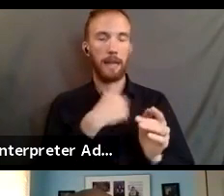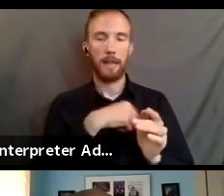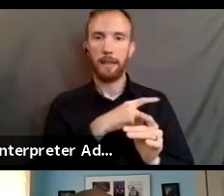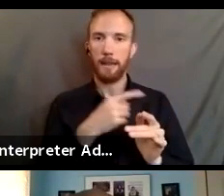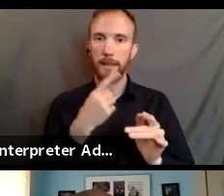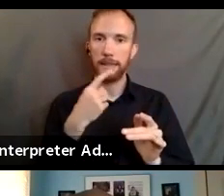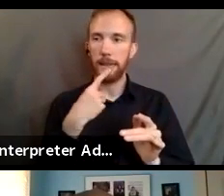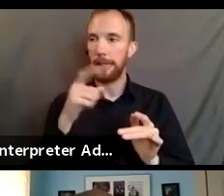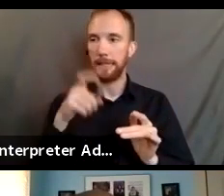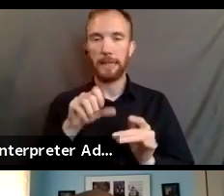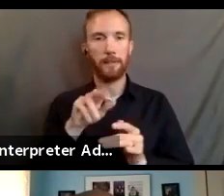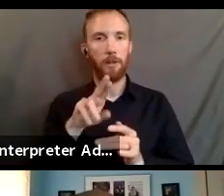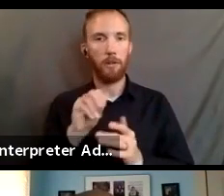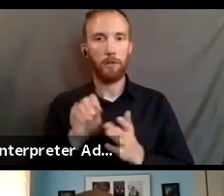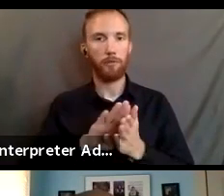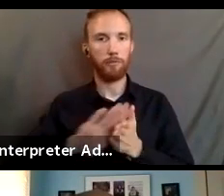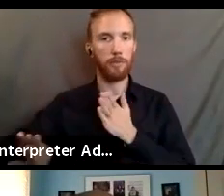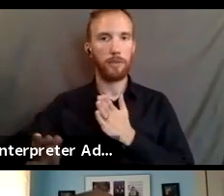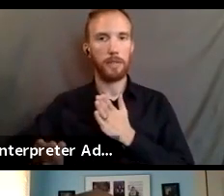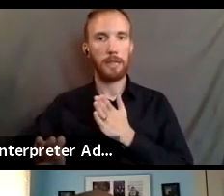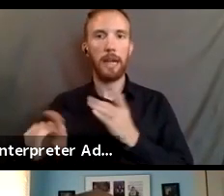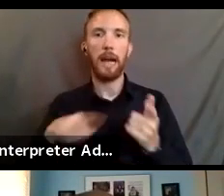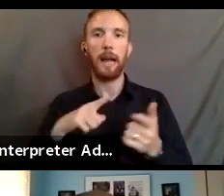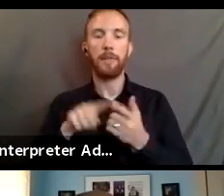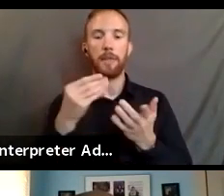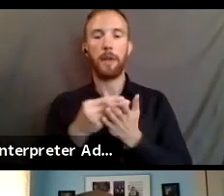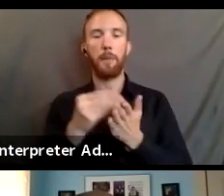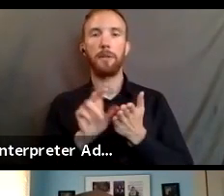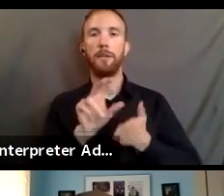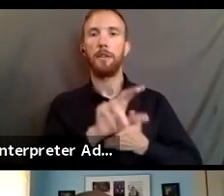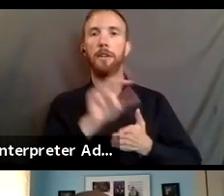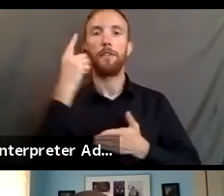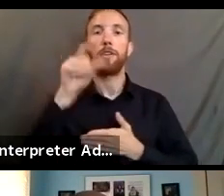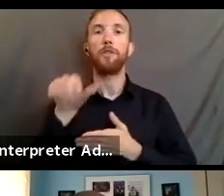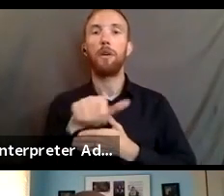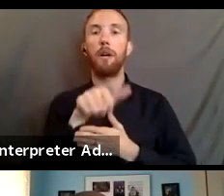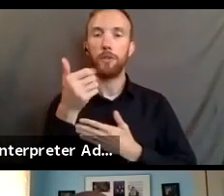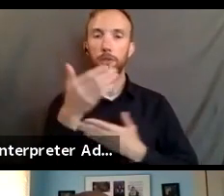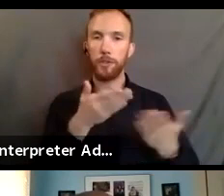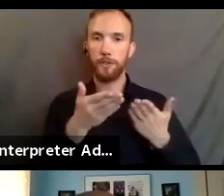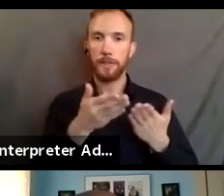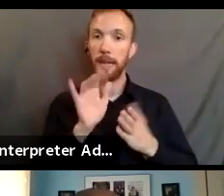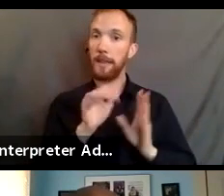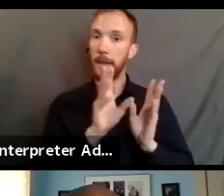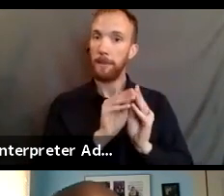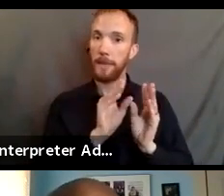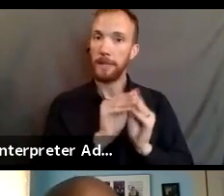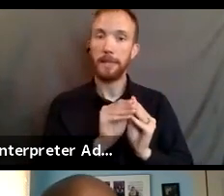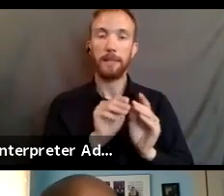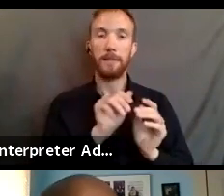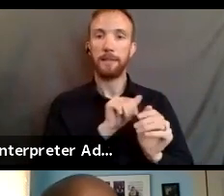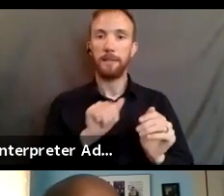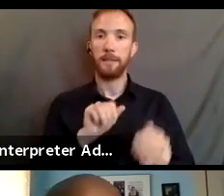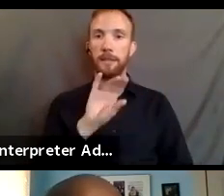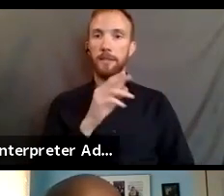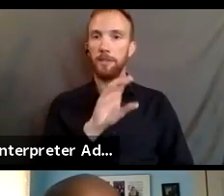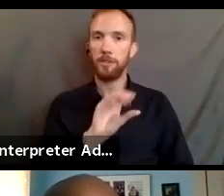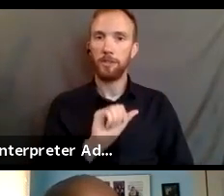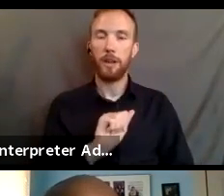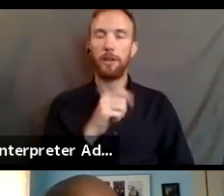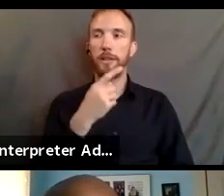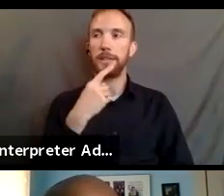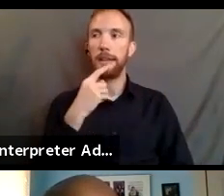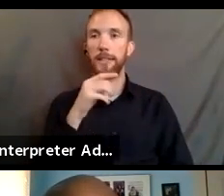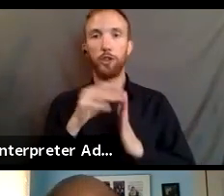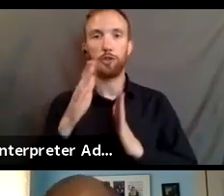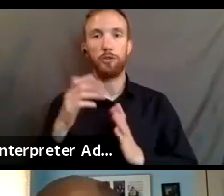removal in favor of funding for other district services at that meeting jading chao shared data showing that students with ieps